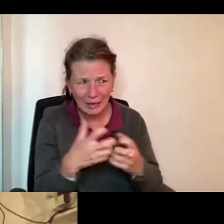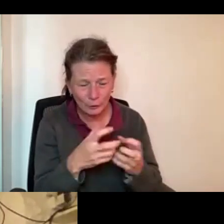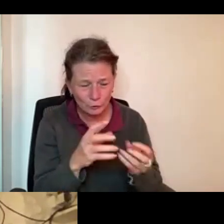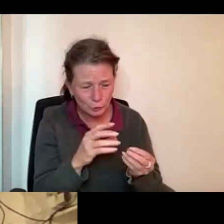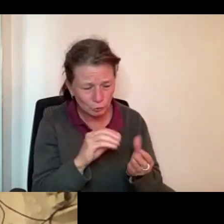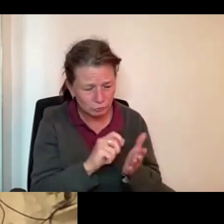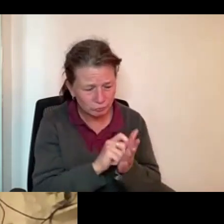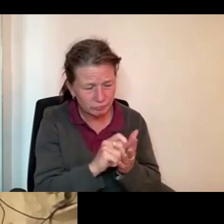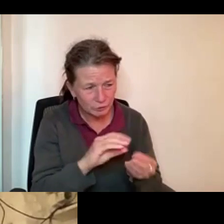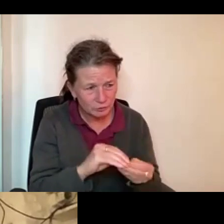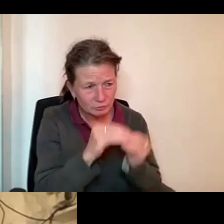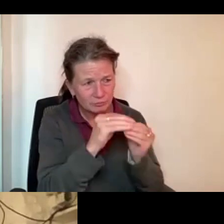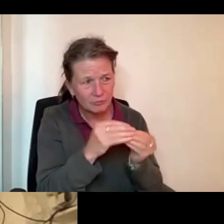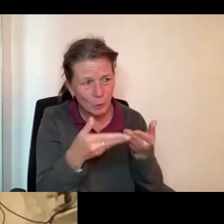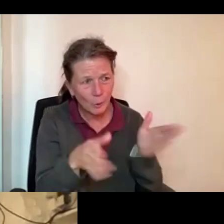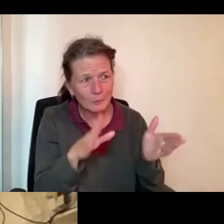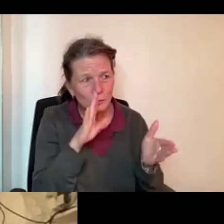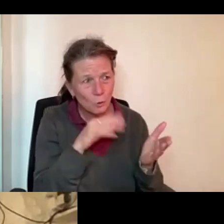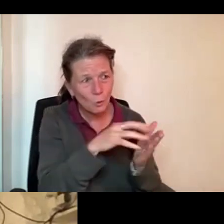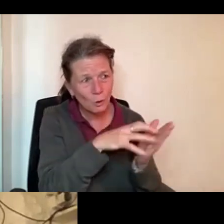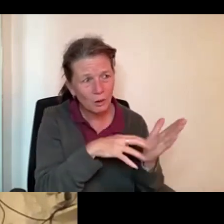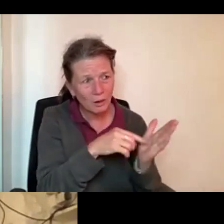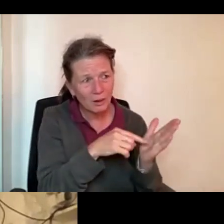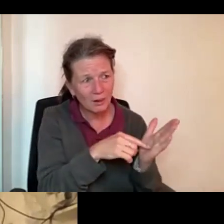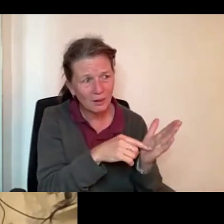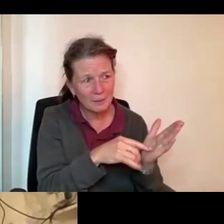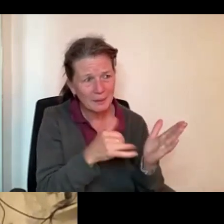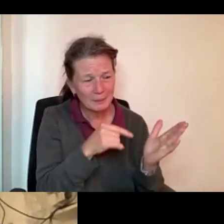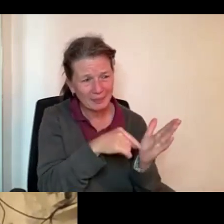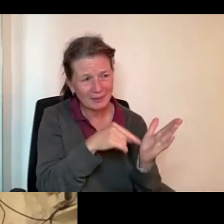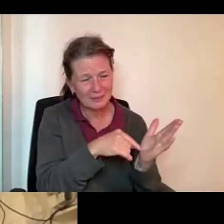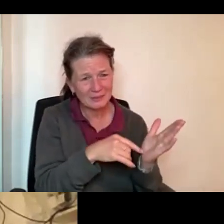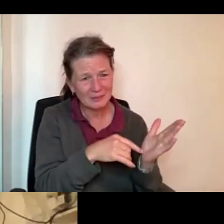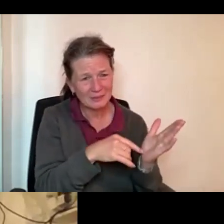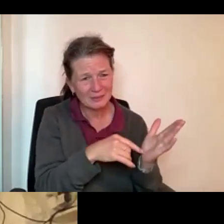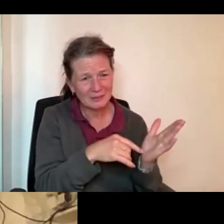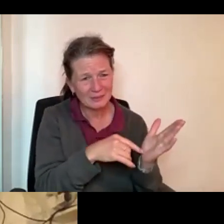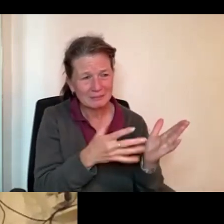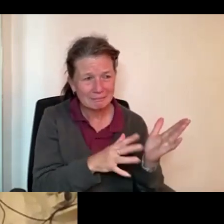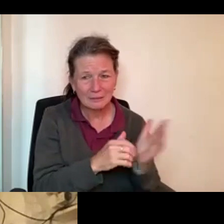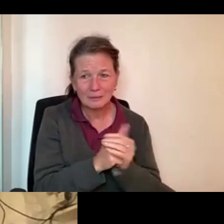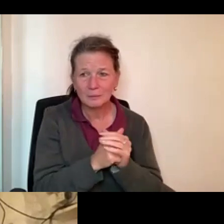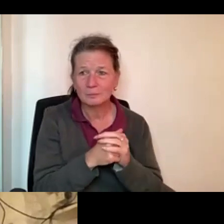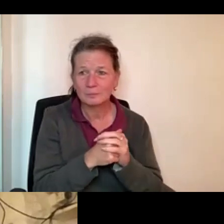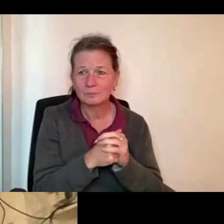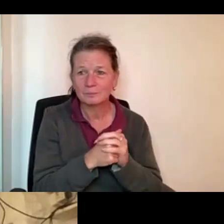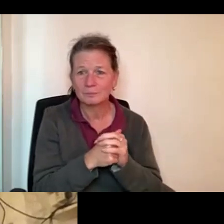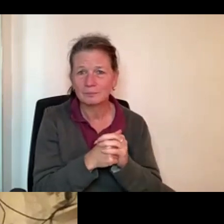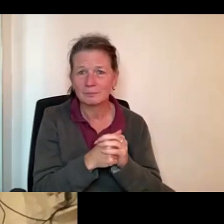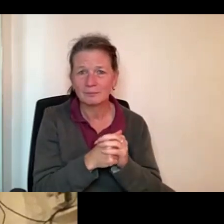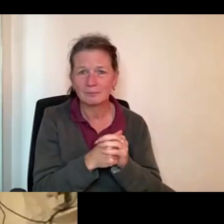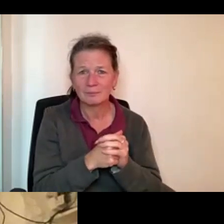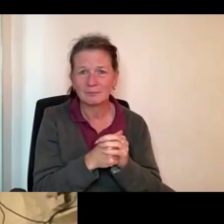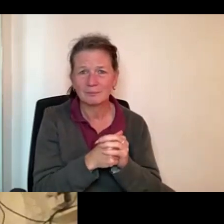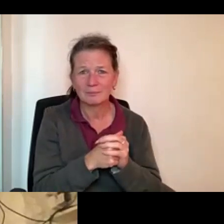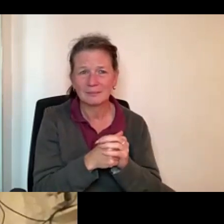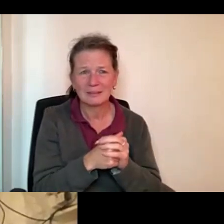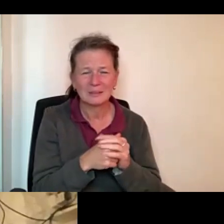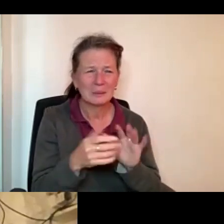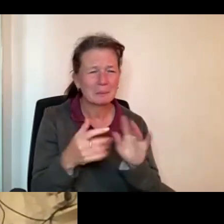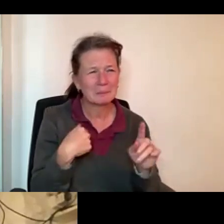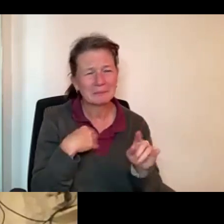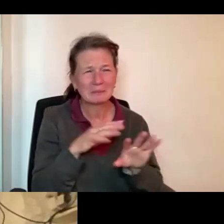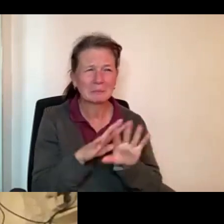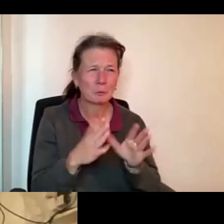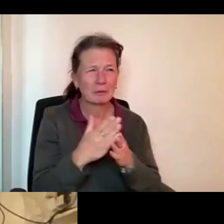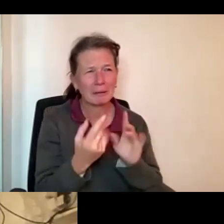self-reflection earlier down the line might have needed to have taken place. That's slightly not really answering the question,